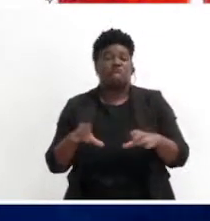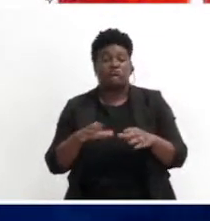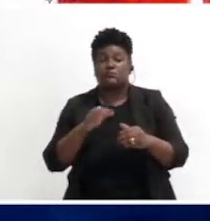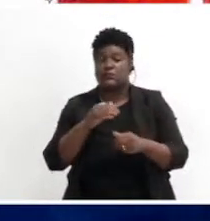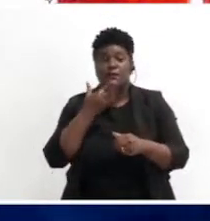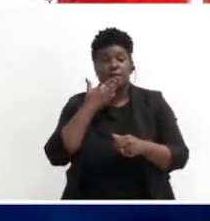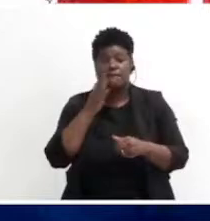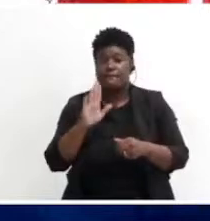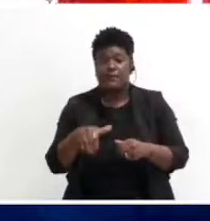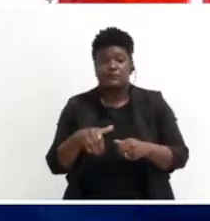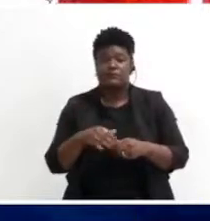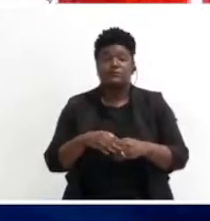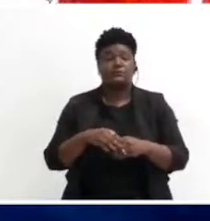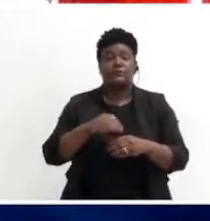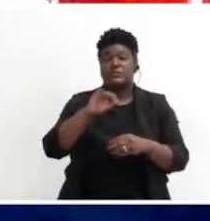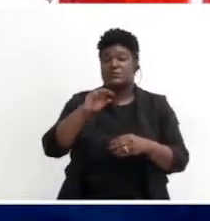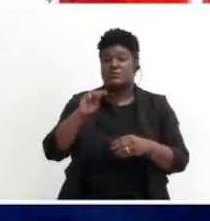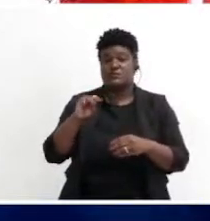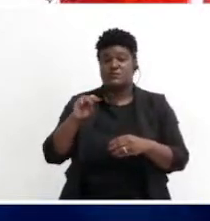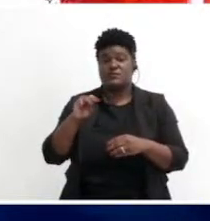sides.